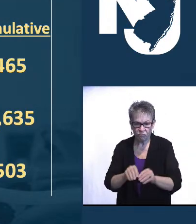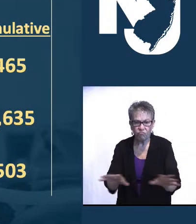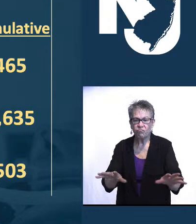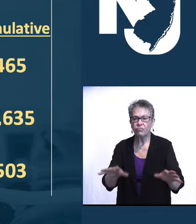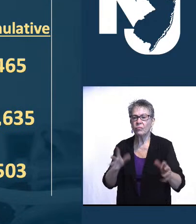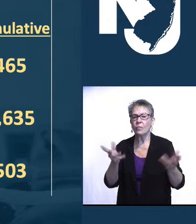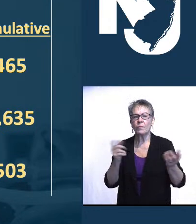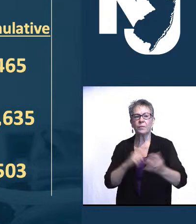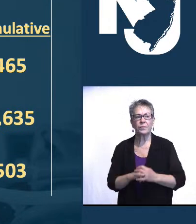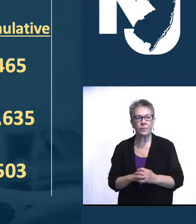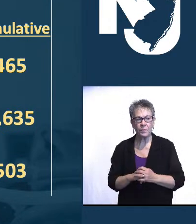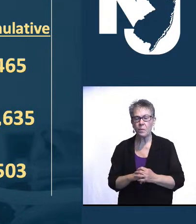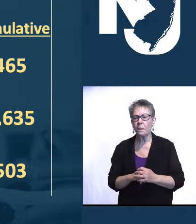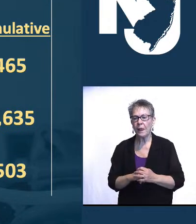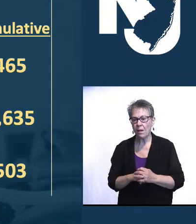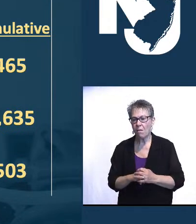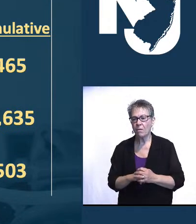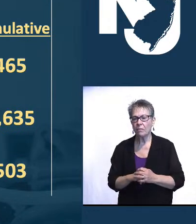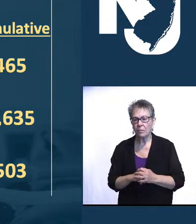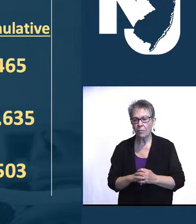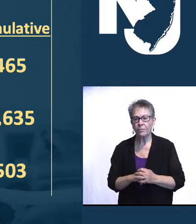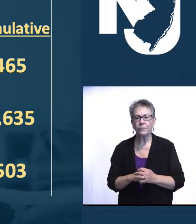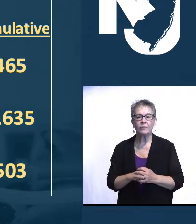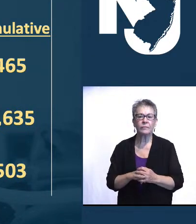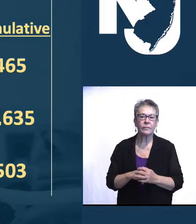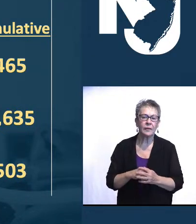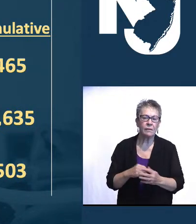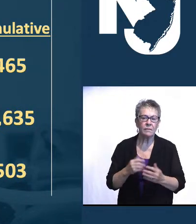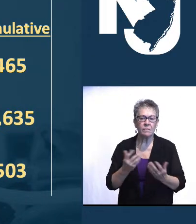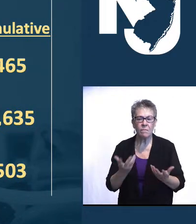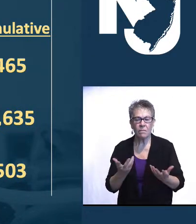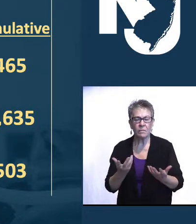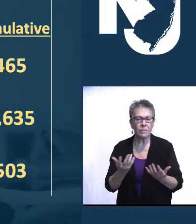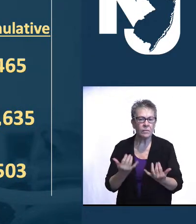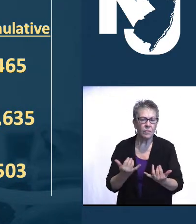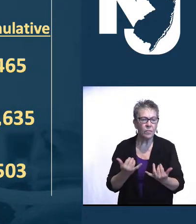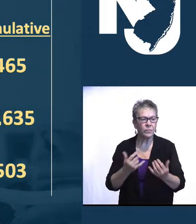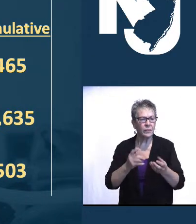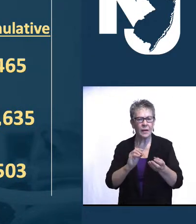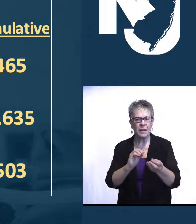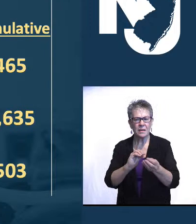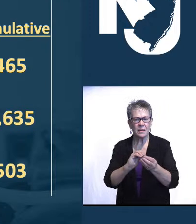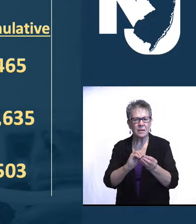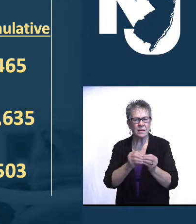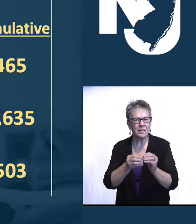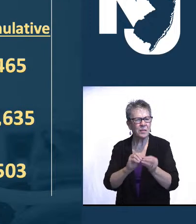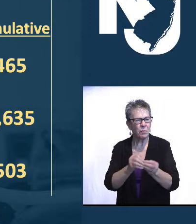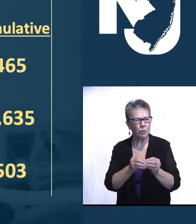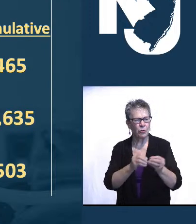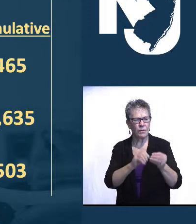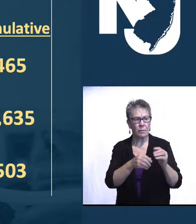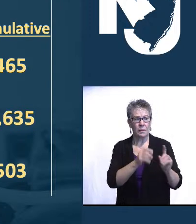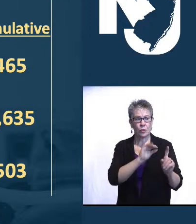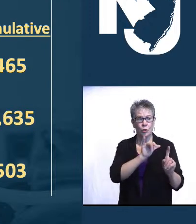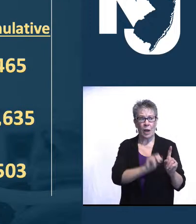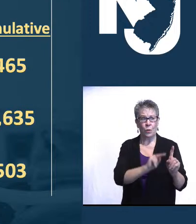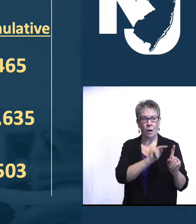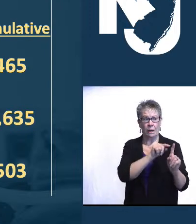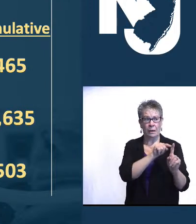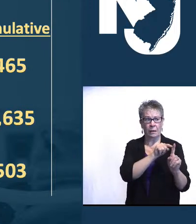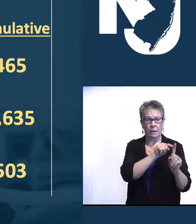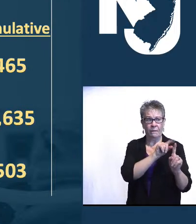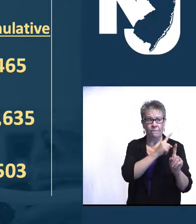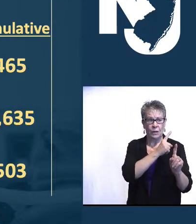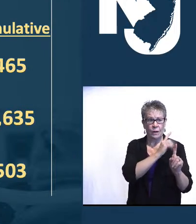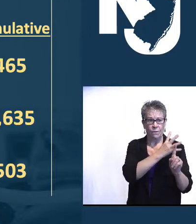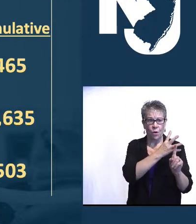exactly 2,635 student cases, 503 staff or educator cases, and